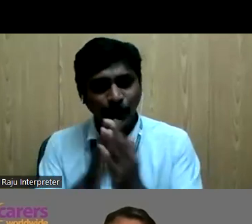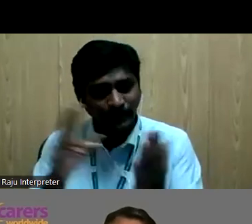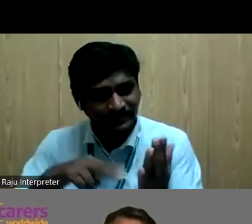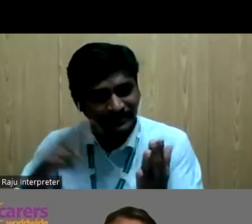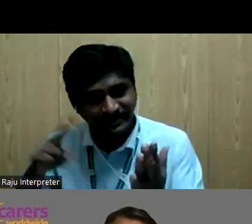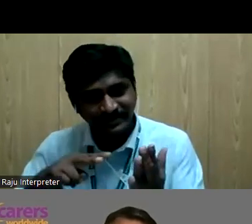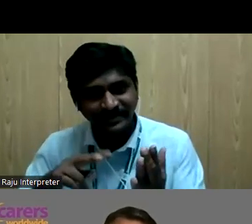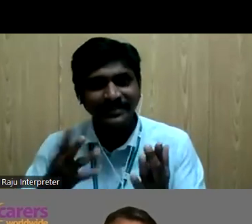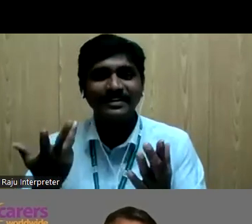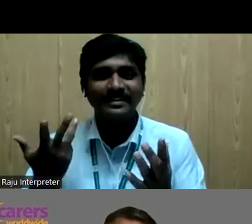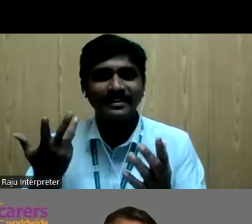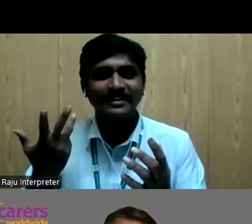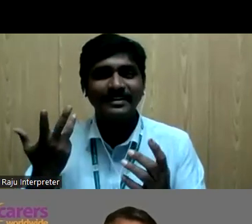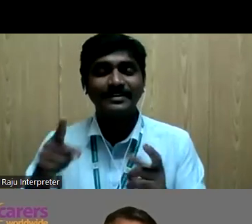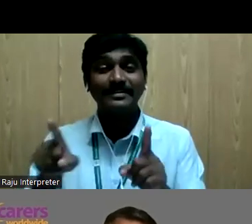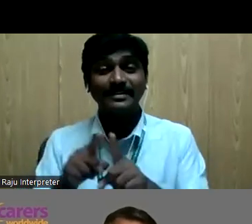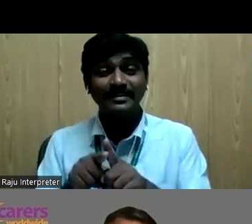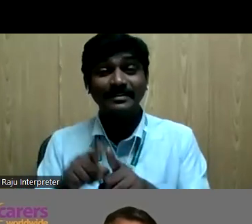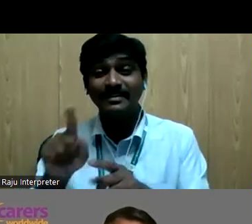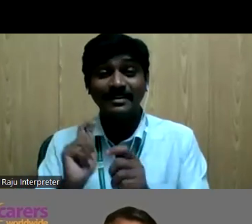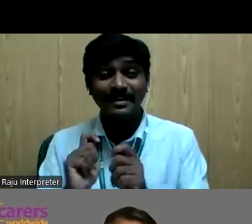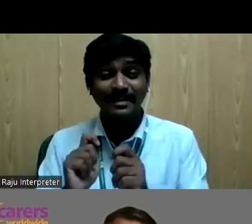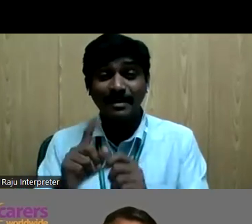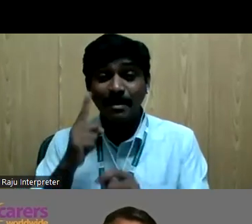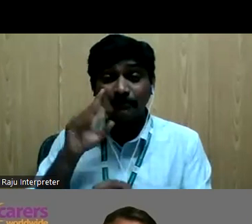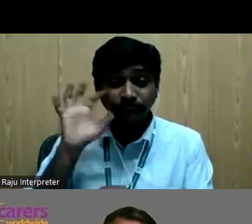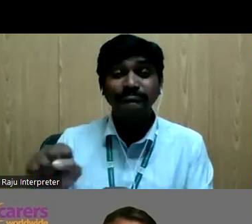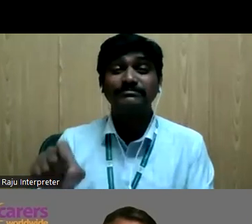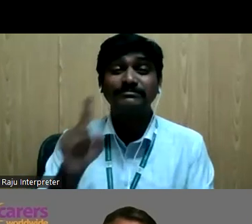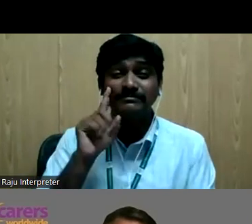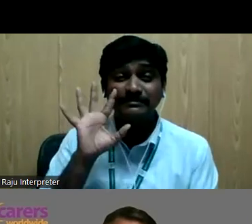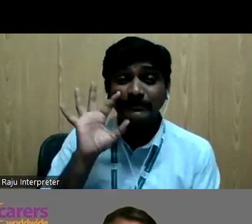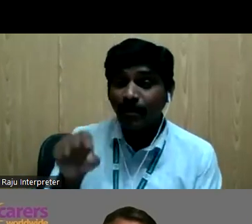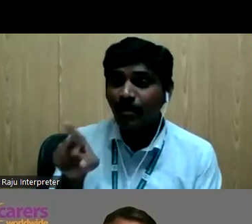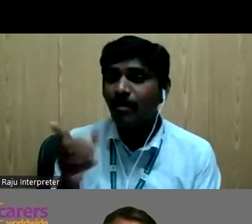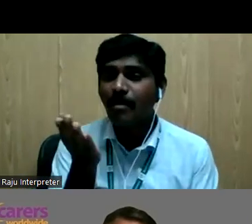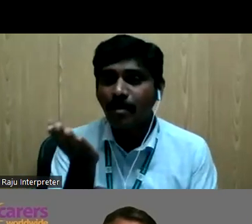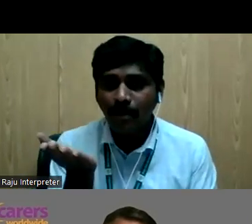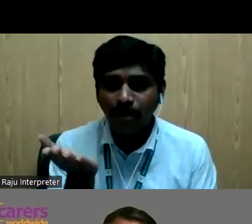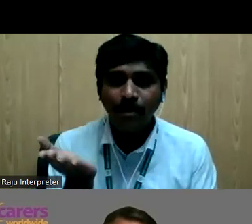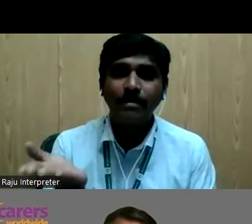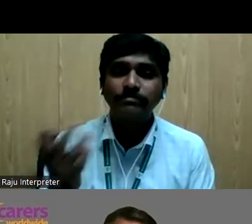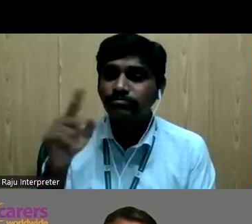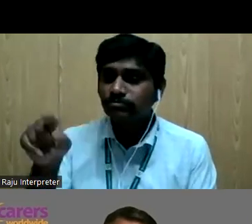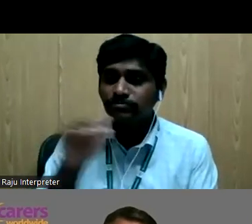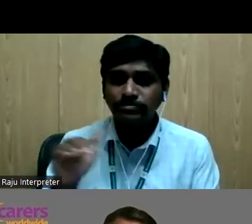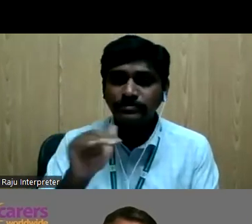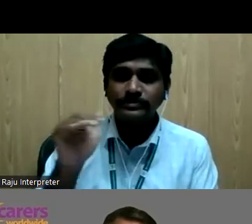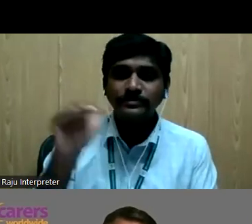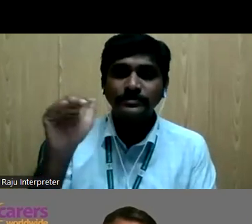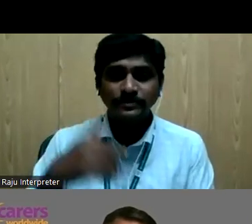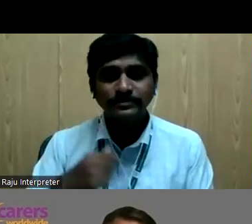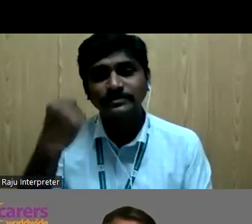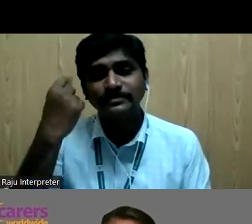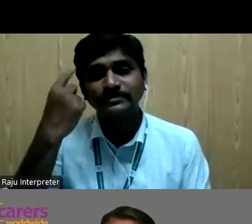able to identify the child's strength and work with the child's strength, we are able to build on it. So thank you so much for sharing that. Peer group